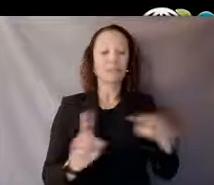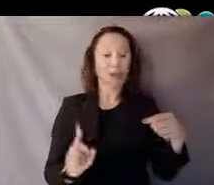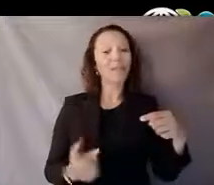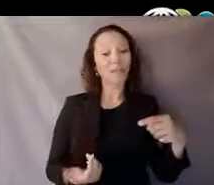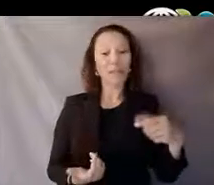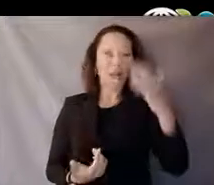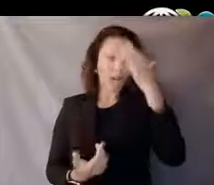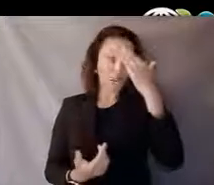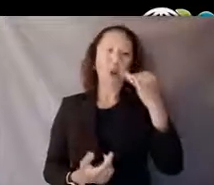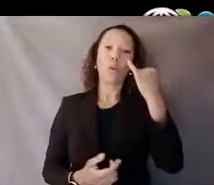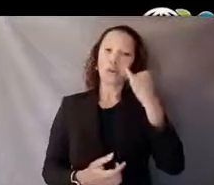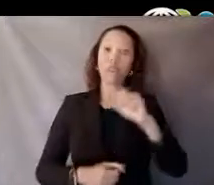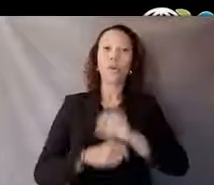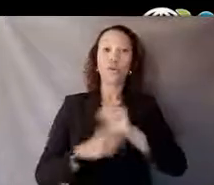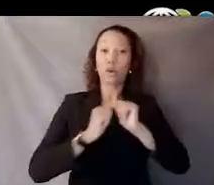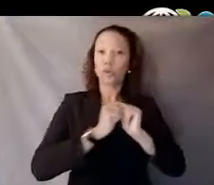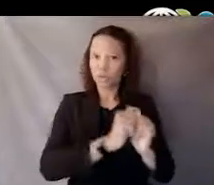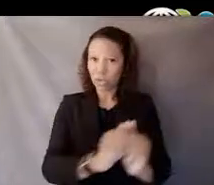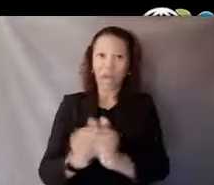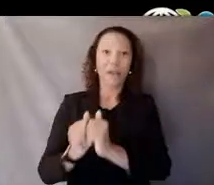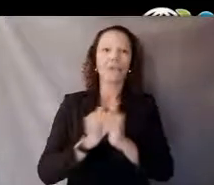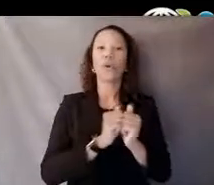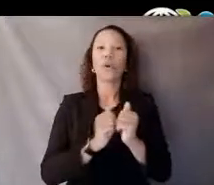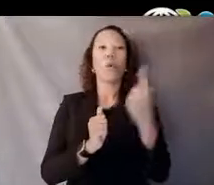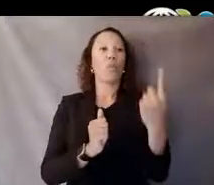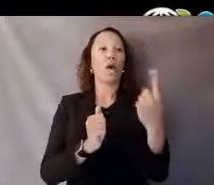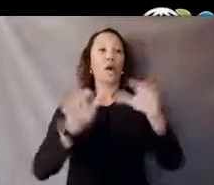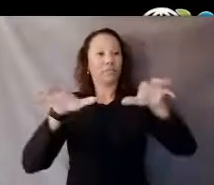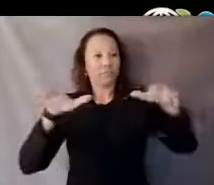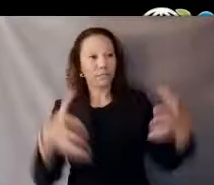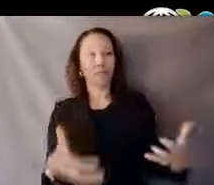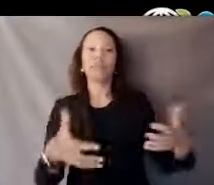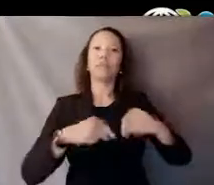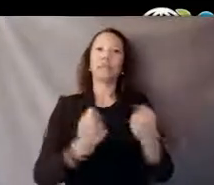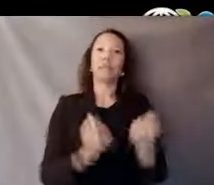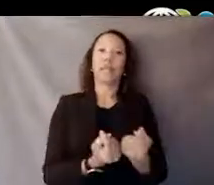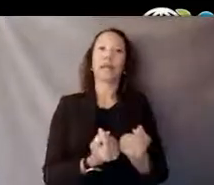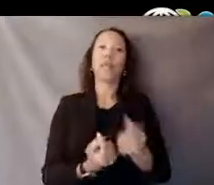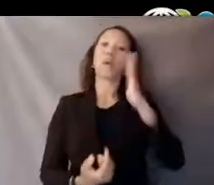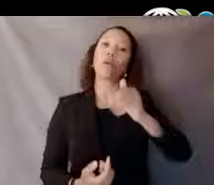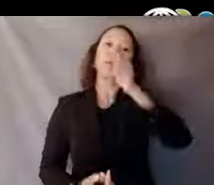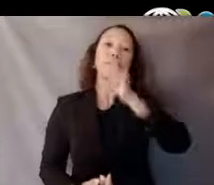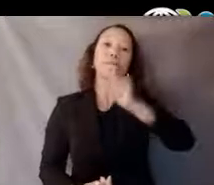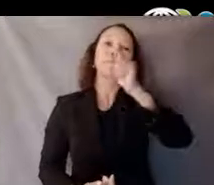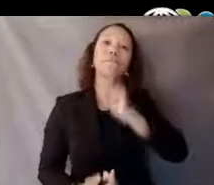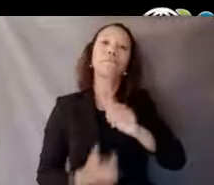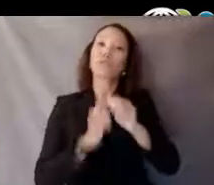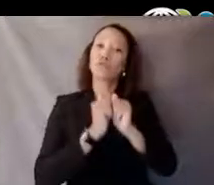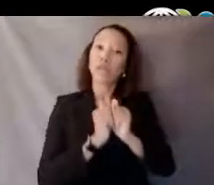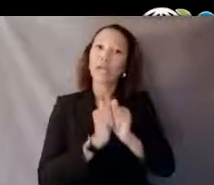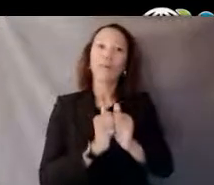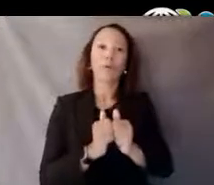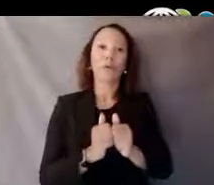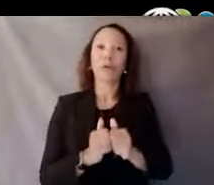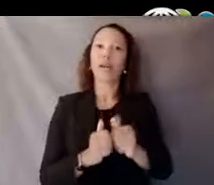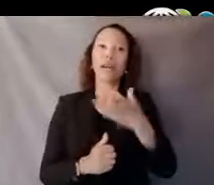by working together as one big unified team, we will all get through this, and we're going to ride those waves